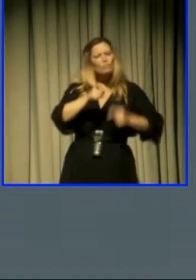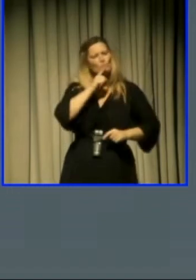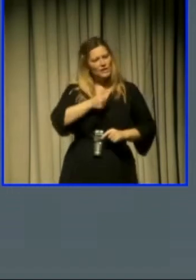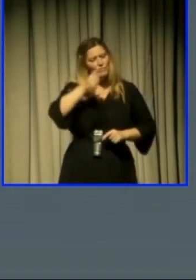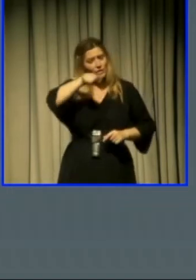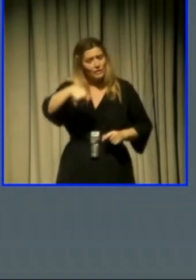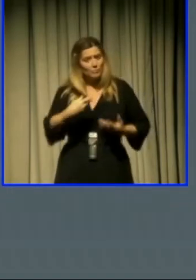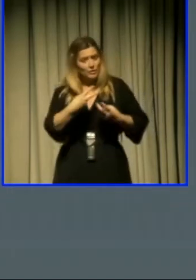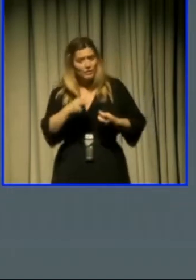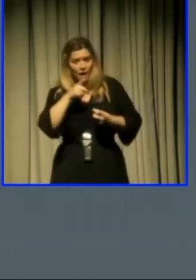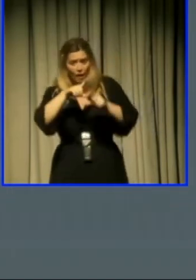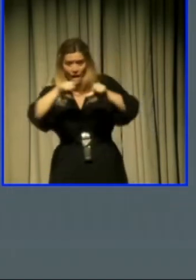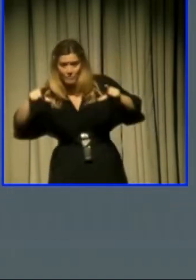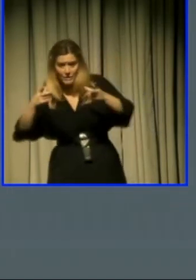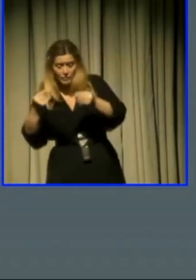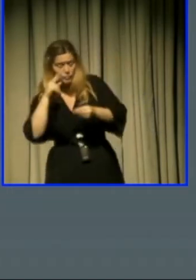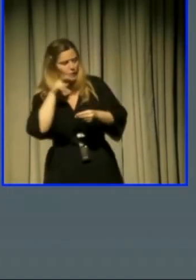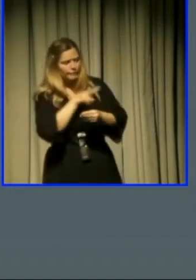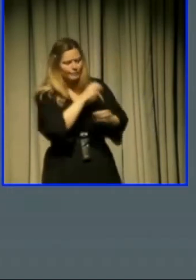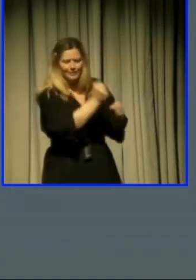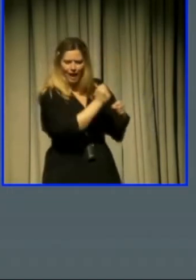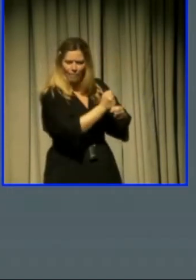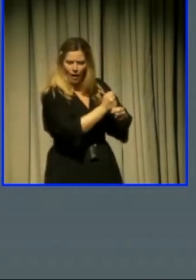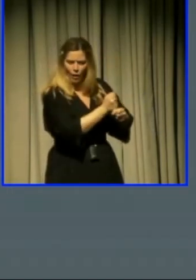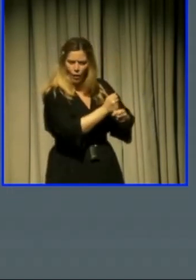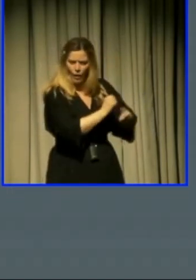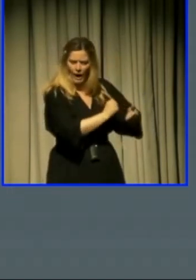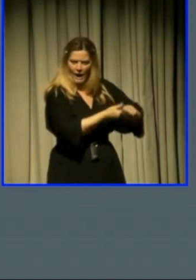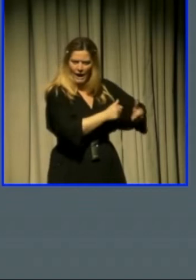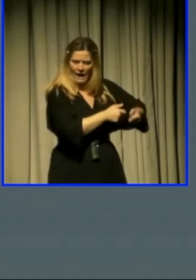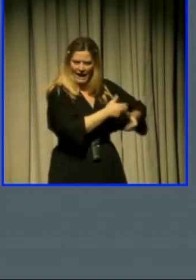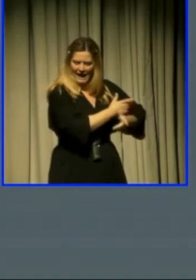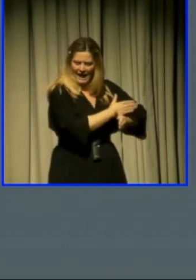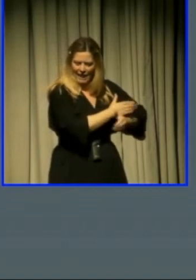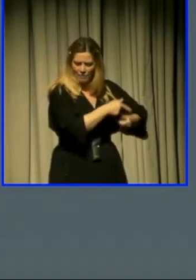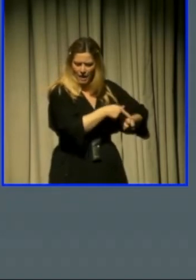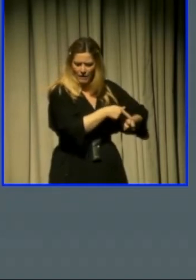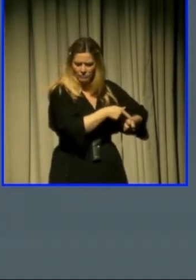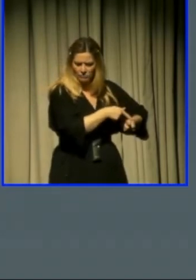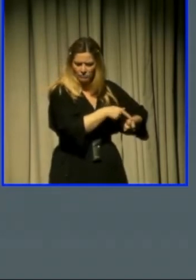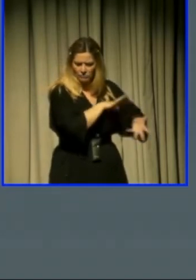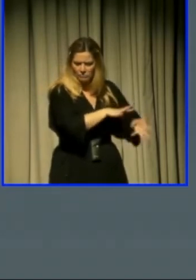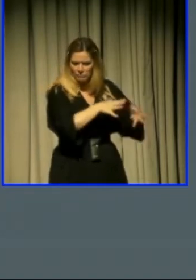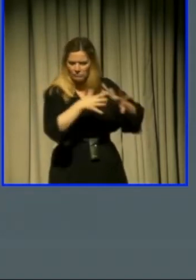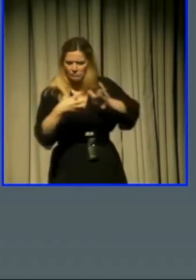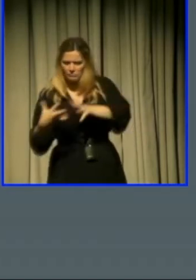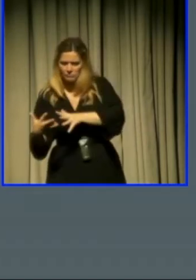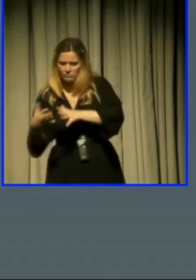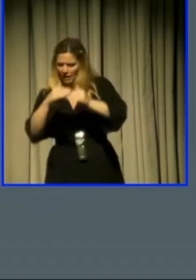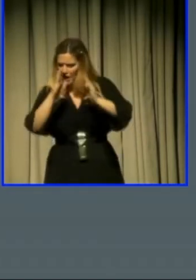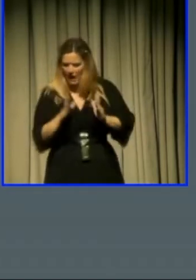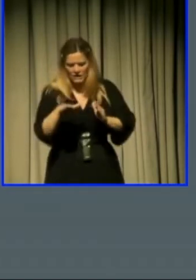are introducing work from anywhere. And so they're creating these connected work fronts where